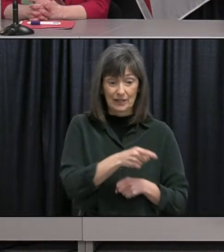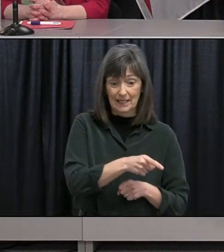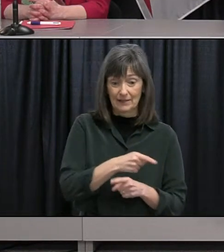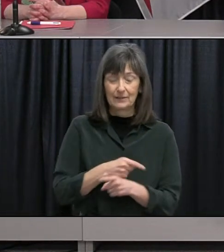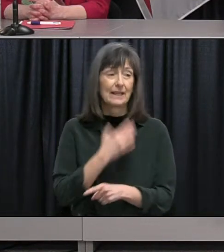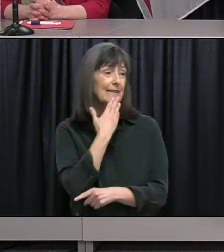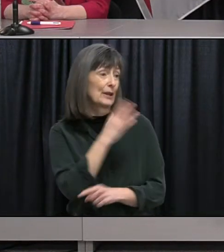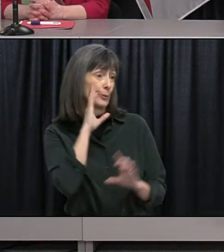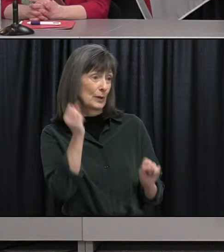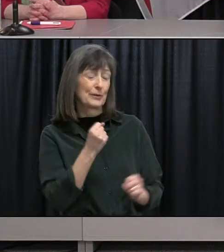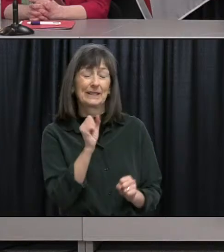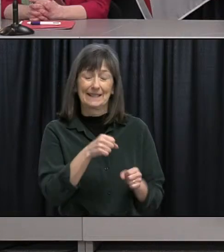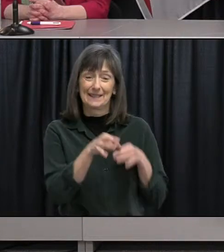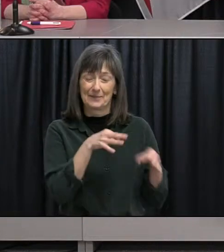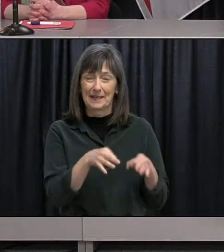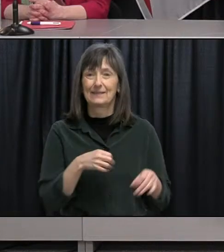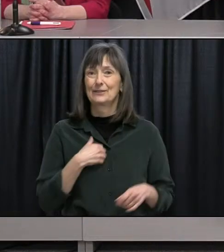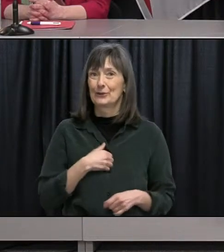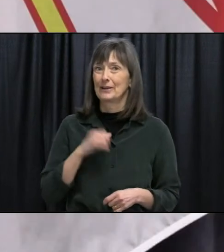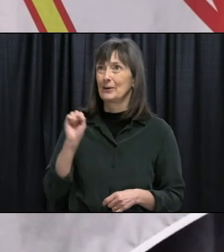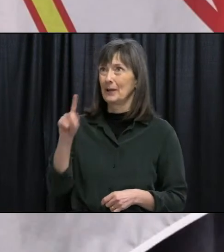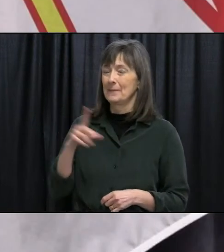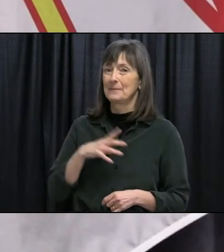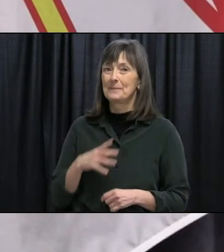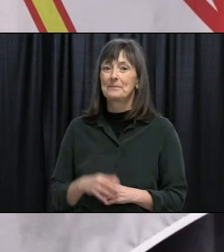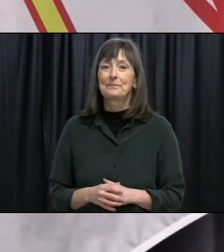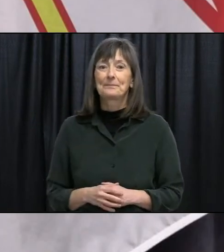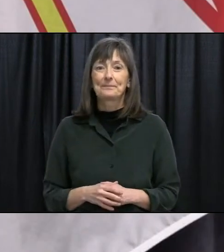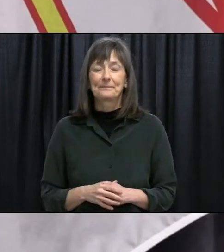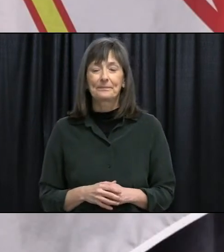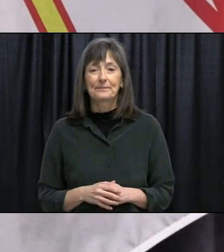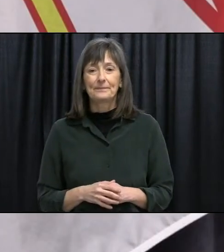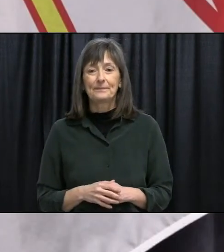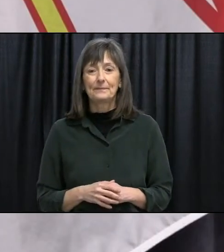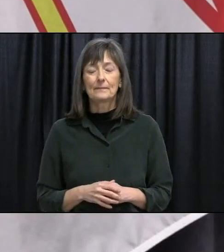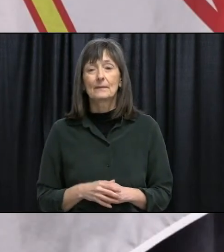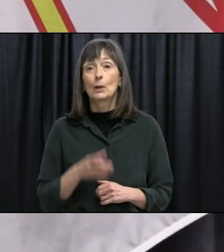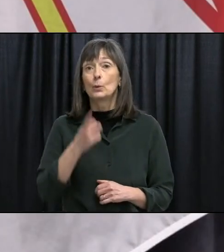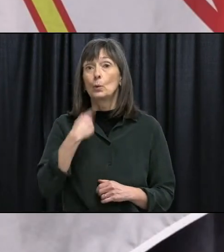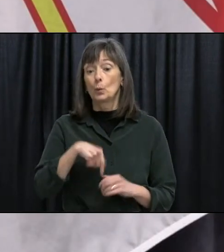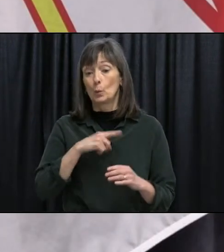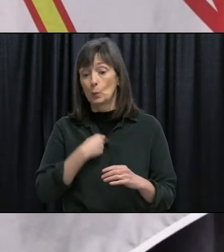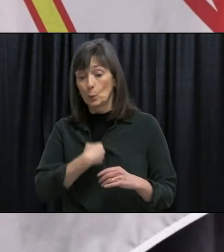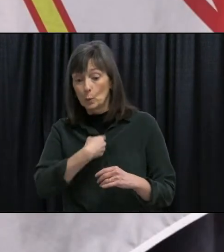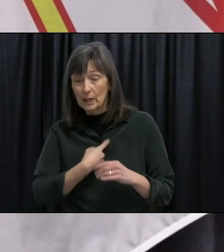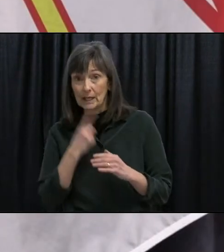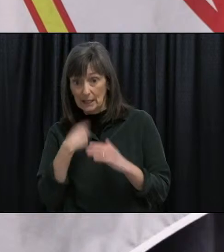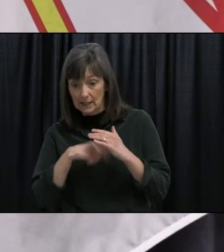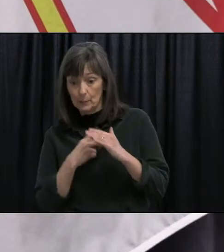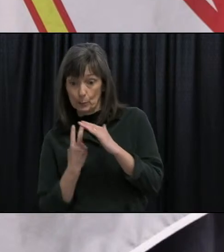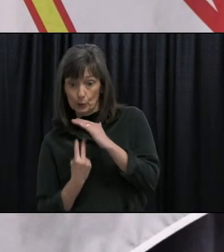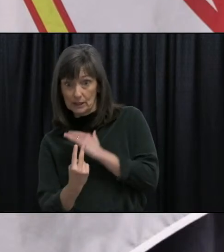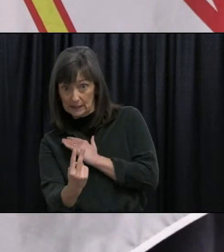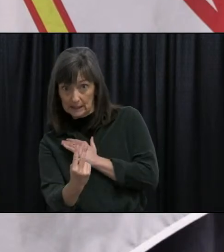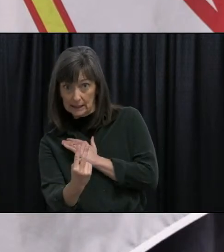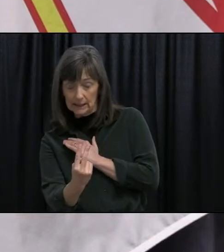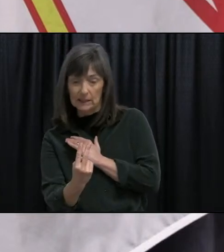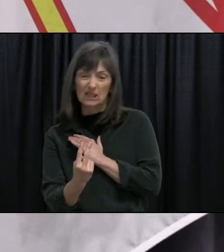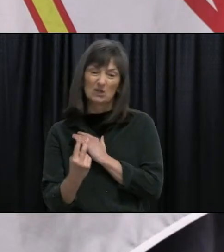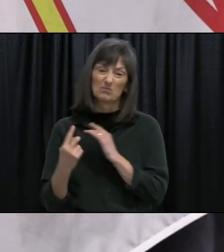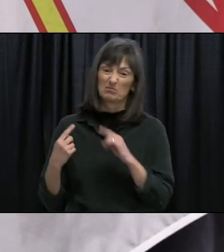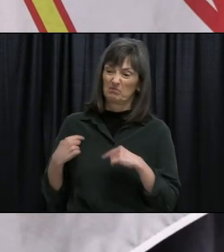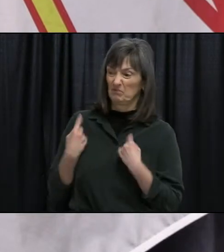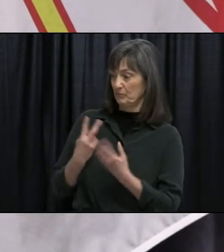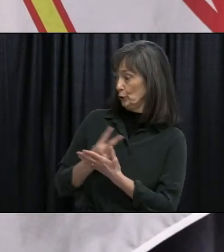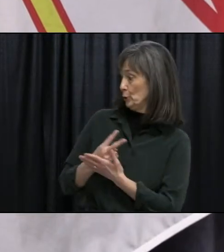really. Thank you, Premier. Yeah. So sorry, Jody. So when we're actually modeling what we're looking at are the cases, say over the